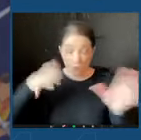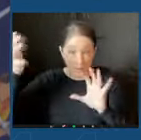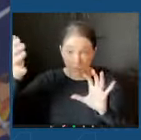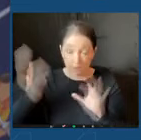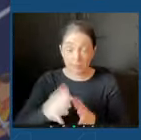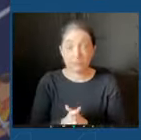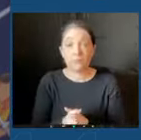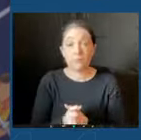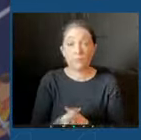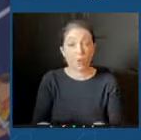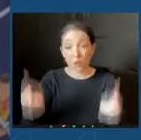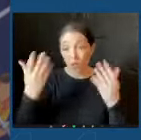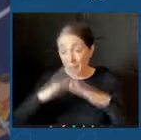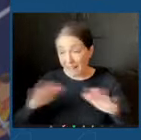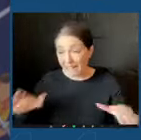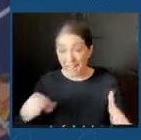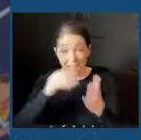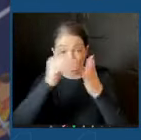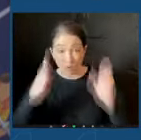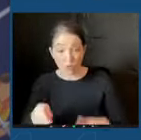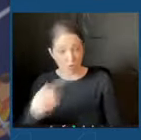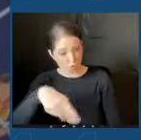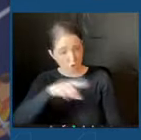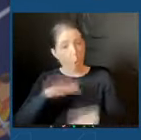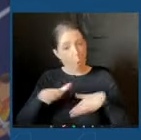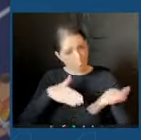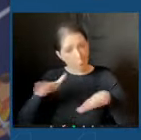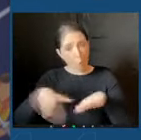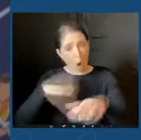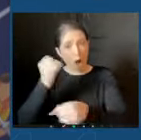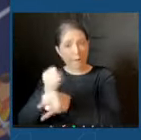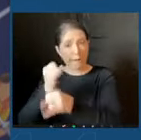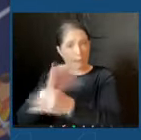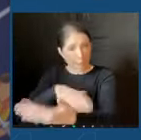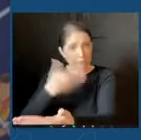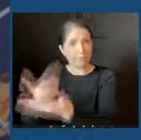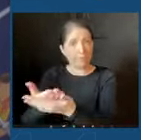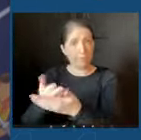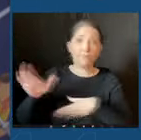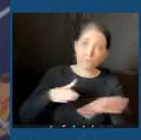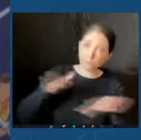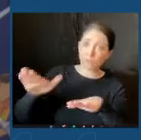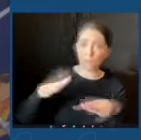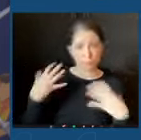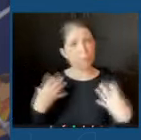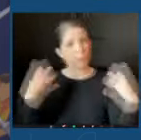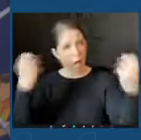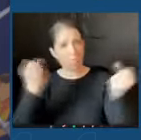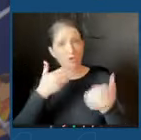in this room, walking to school. You have a right to walk to school. It's healthy. It's good. You ride your bike to school. It's kind of fun. I ride my bike all the